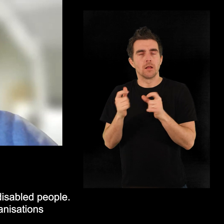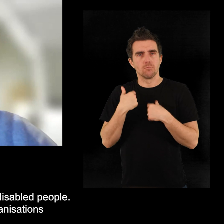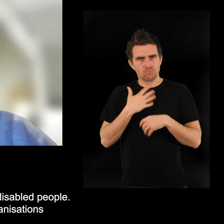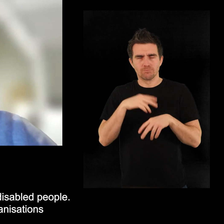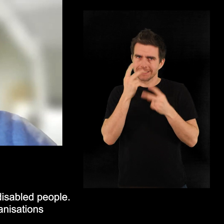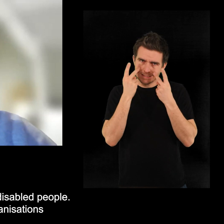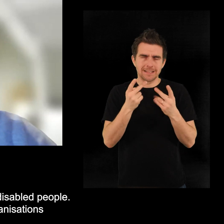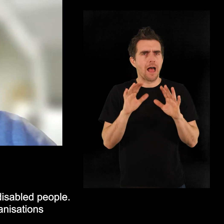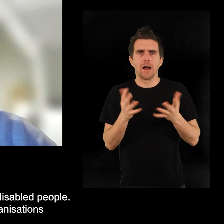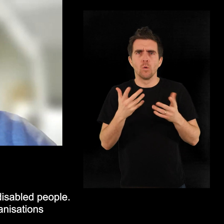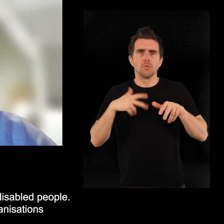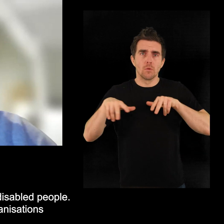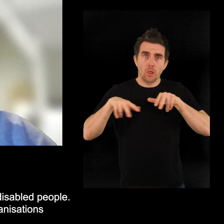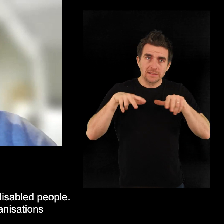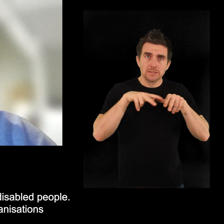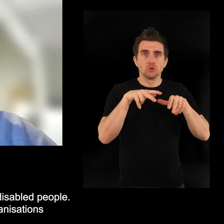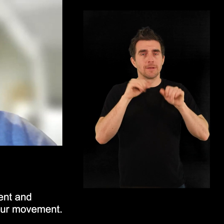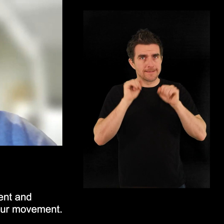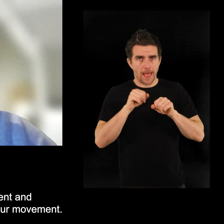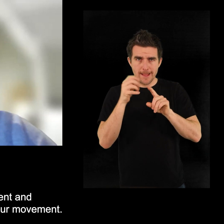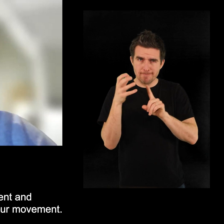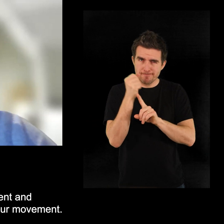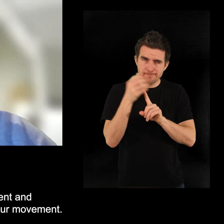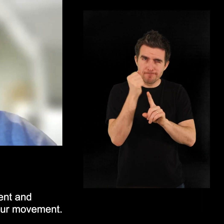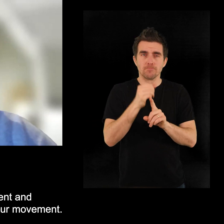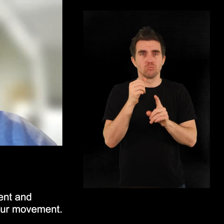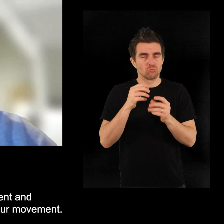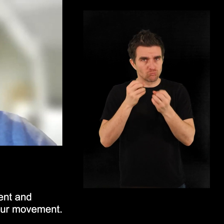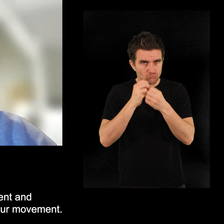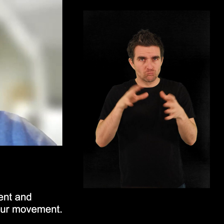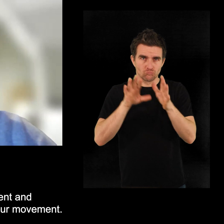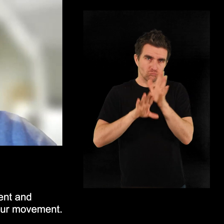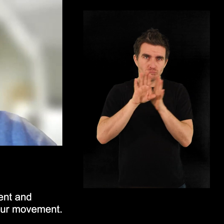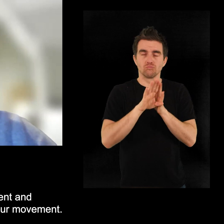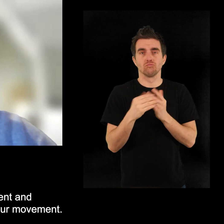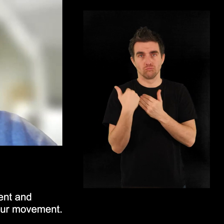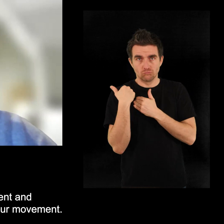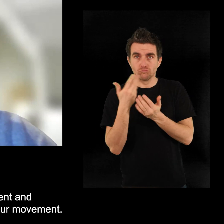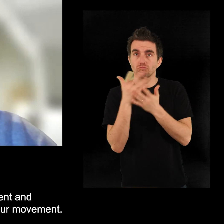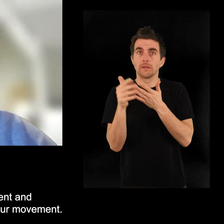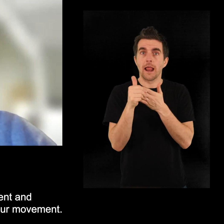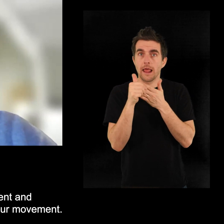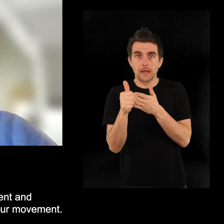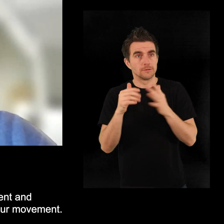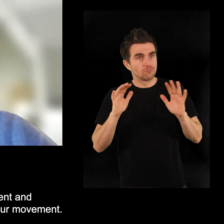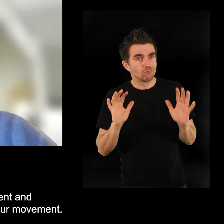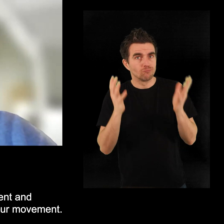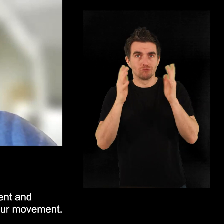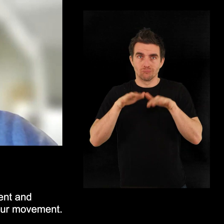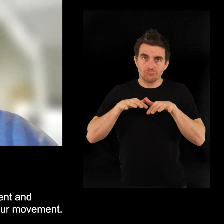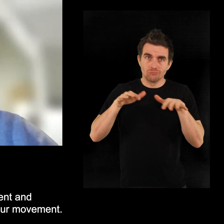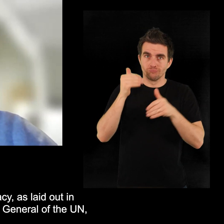We'll also look at how our organizations can maximize the development and accountability of leaders in our